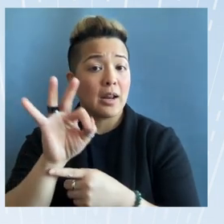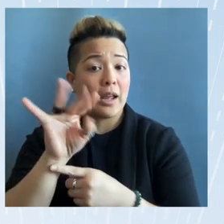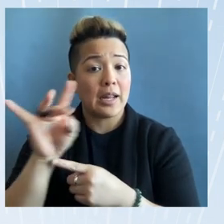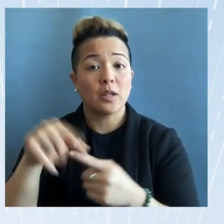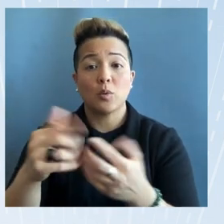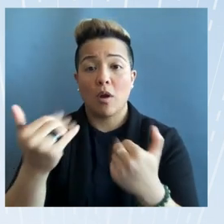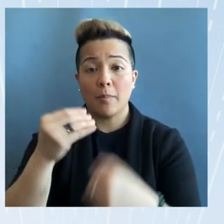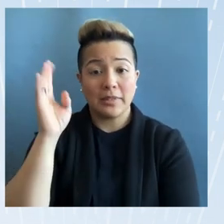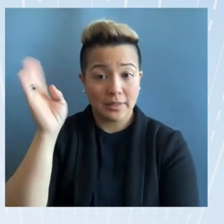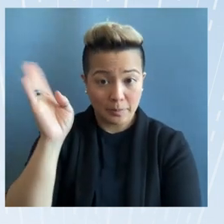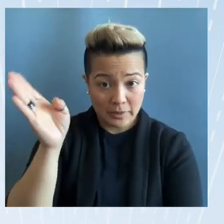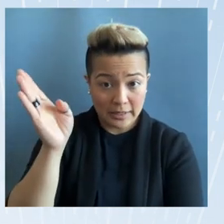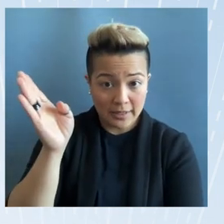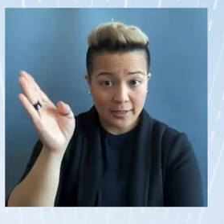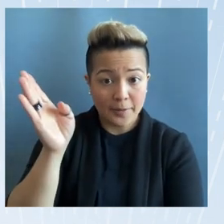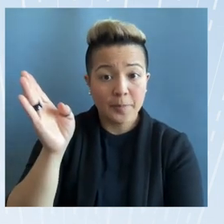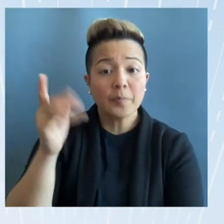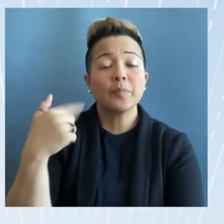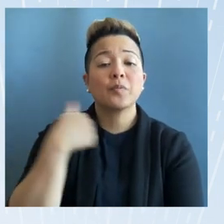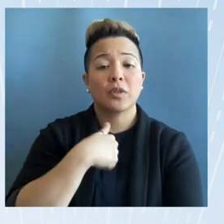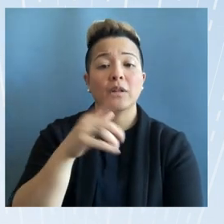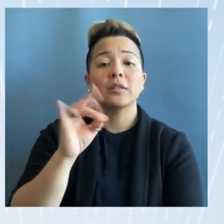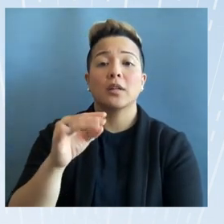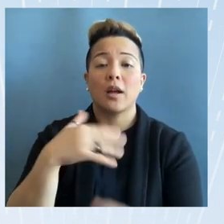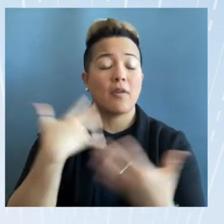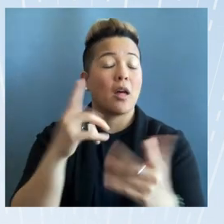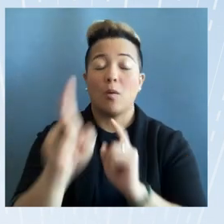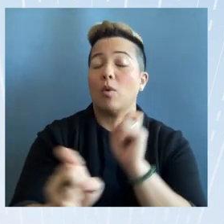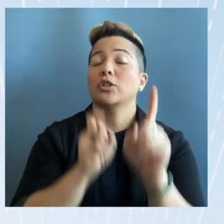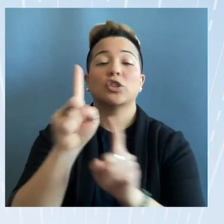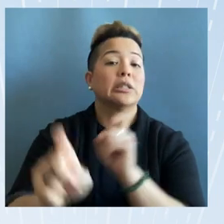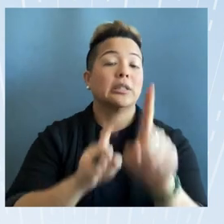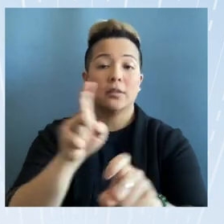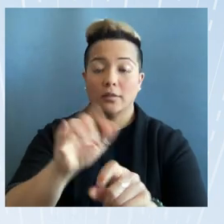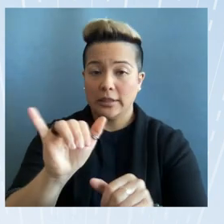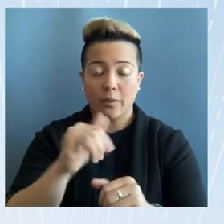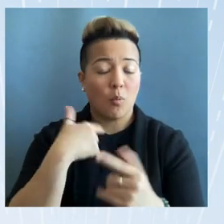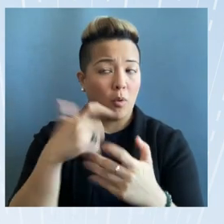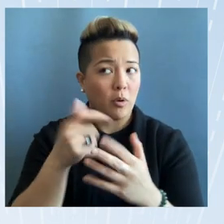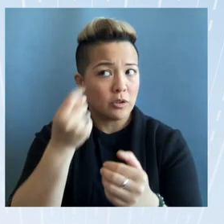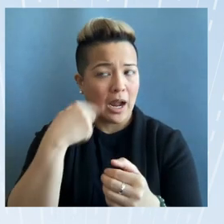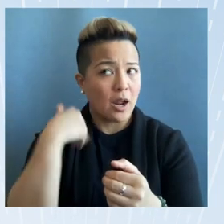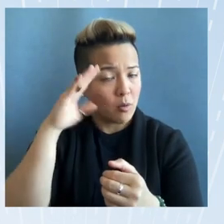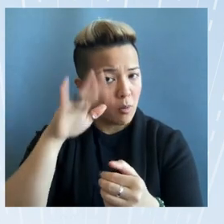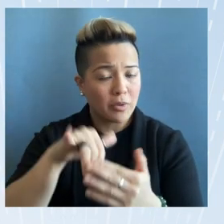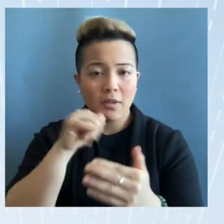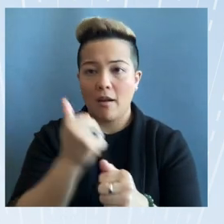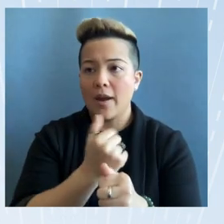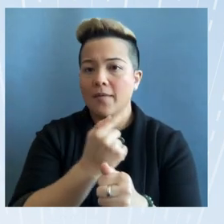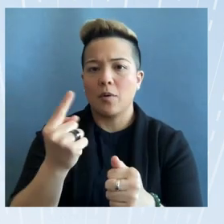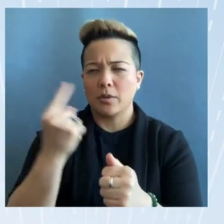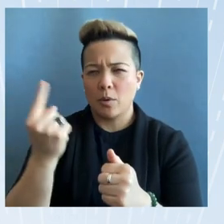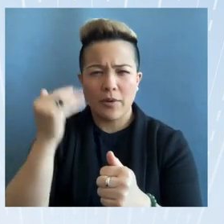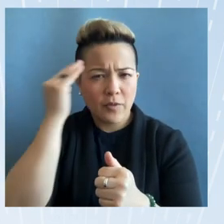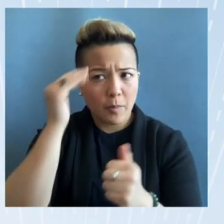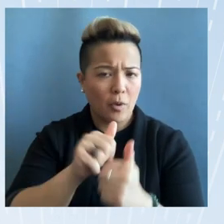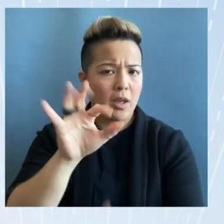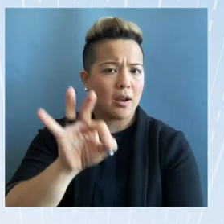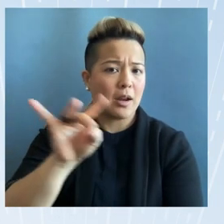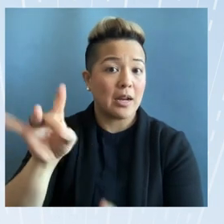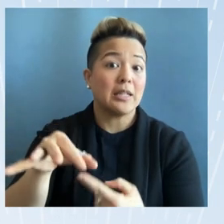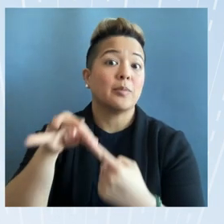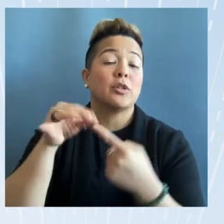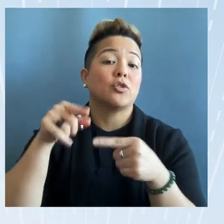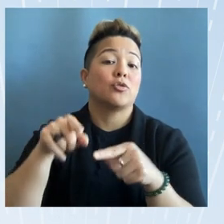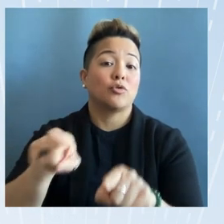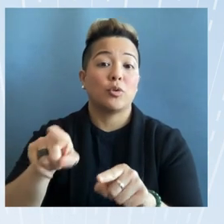speak, we did fire off a lot of questions because we wanted to understand. I know that not everyone was familiar with the 988, especially during the